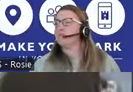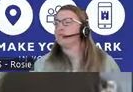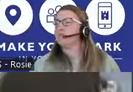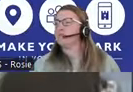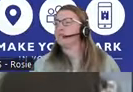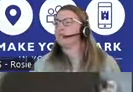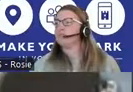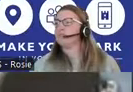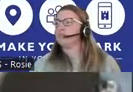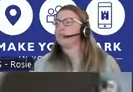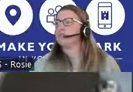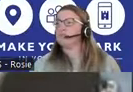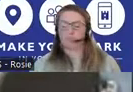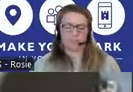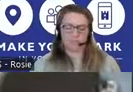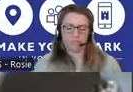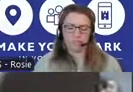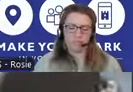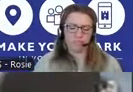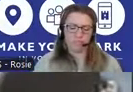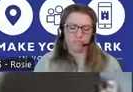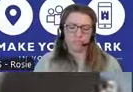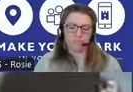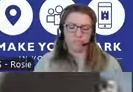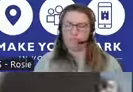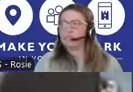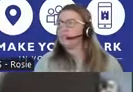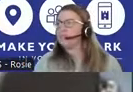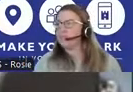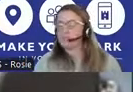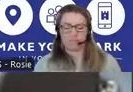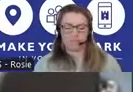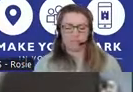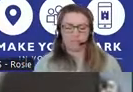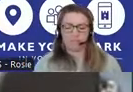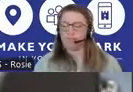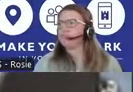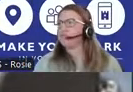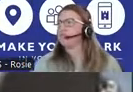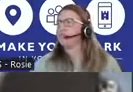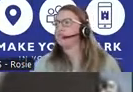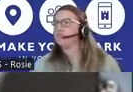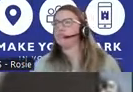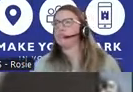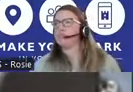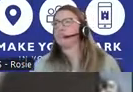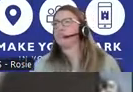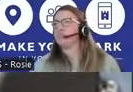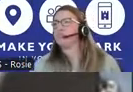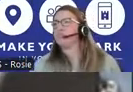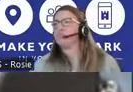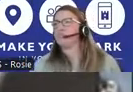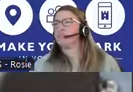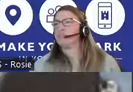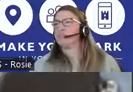first year, we were able to employ Roba, like Ali, from Syria and a refugee.